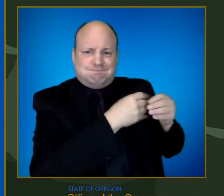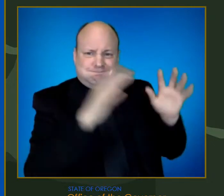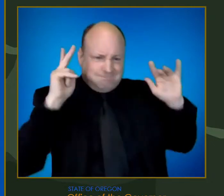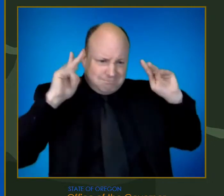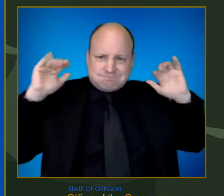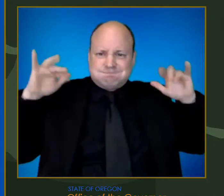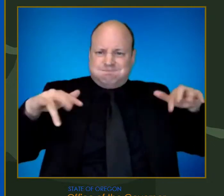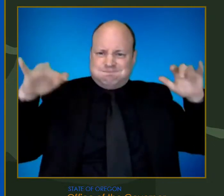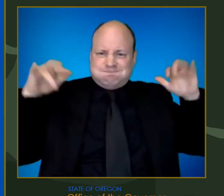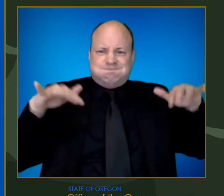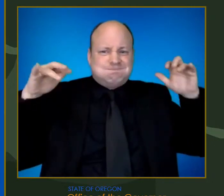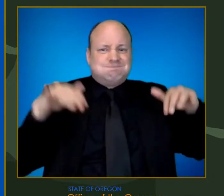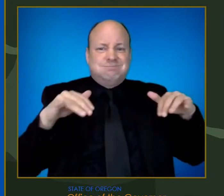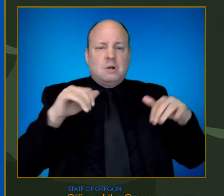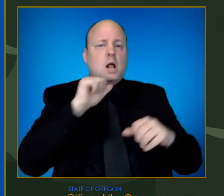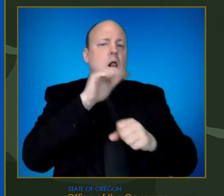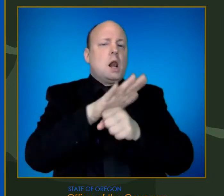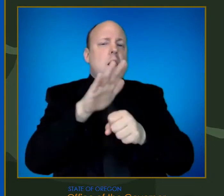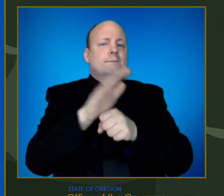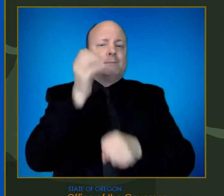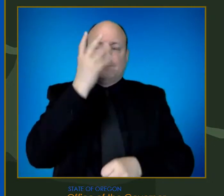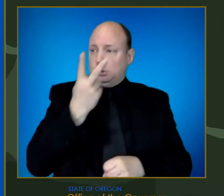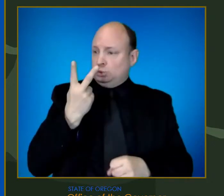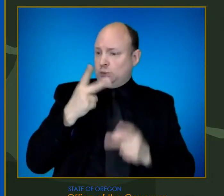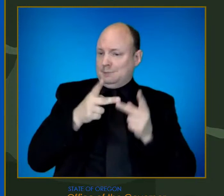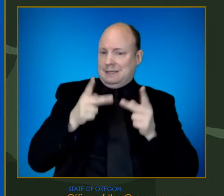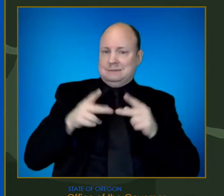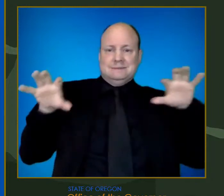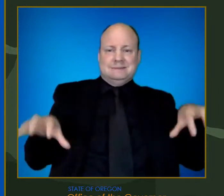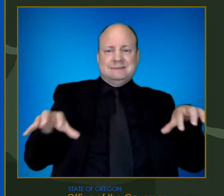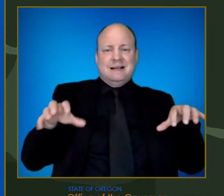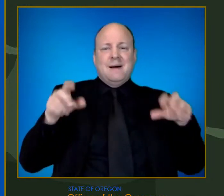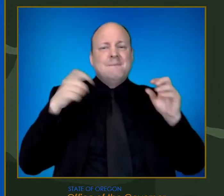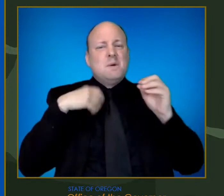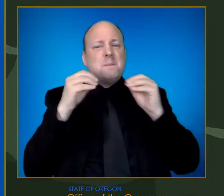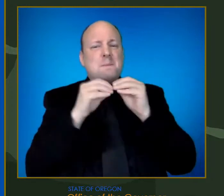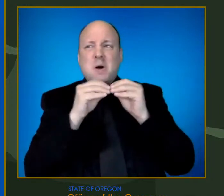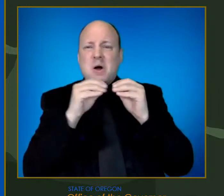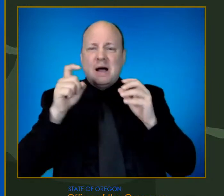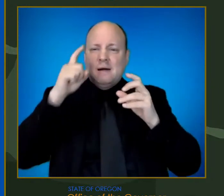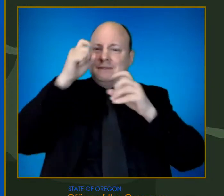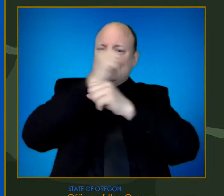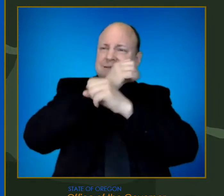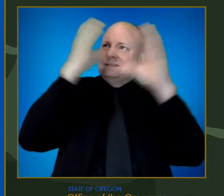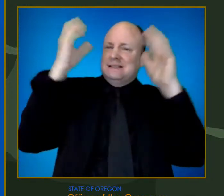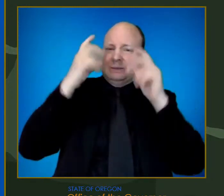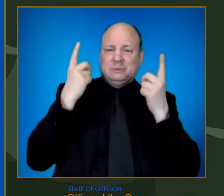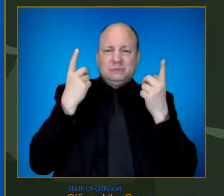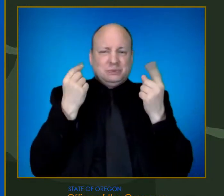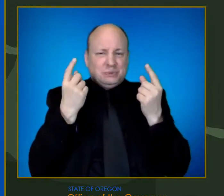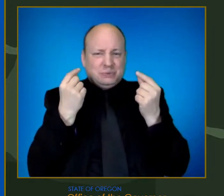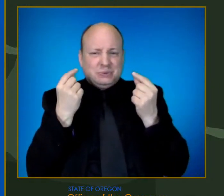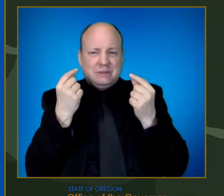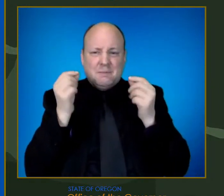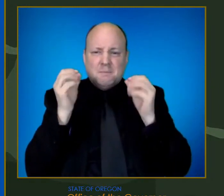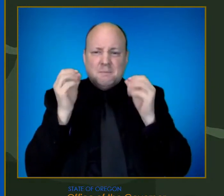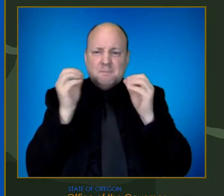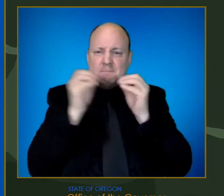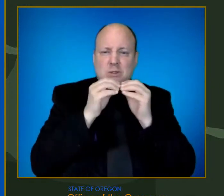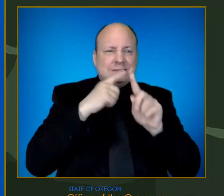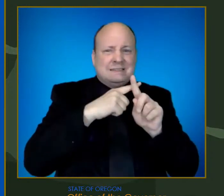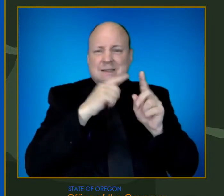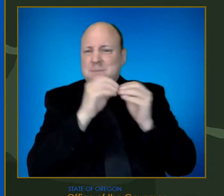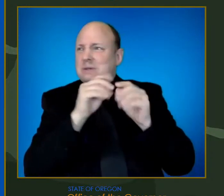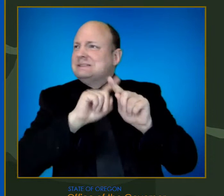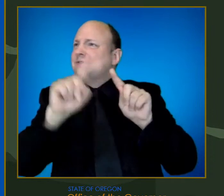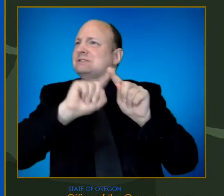alone. We need to refocus, reimagine, and redeploy our efforts to get vaccines out into communities that are hardest hit and most at